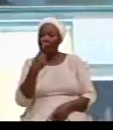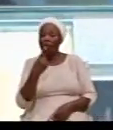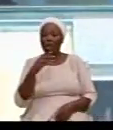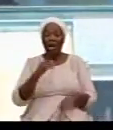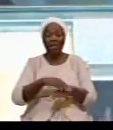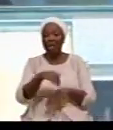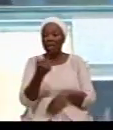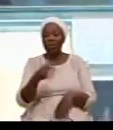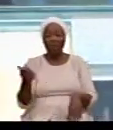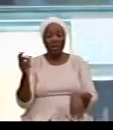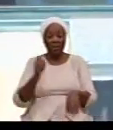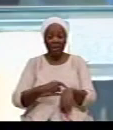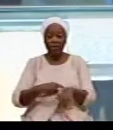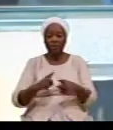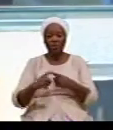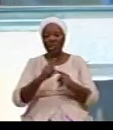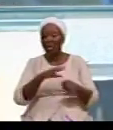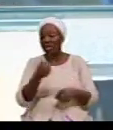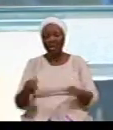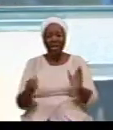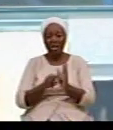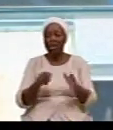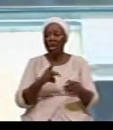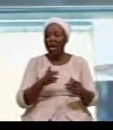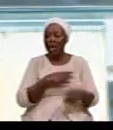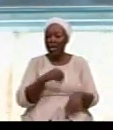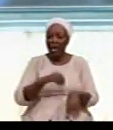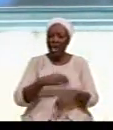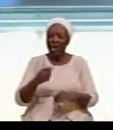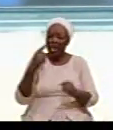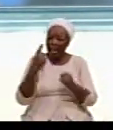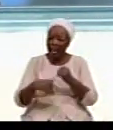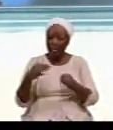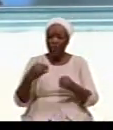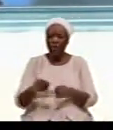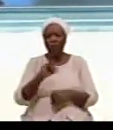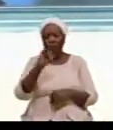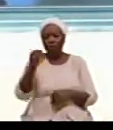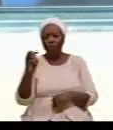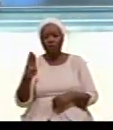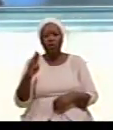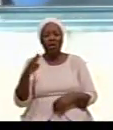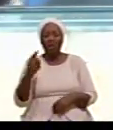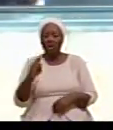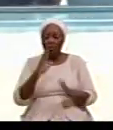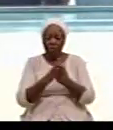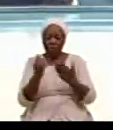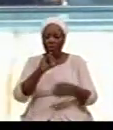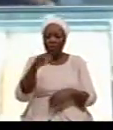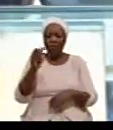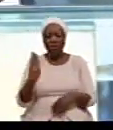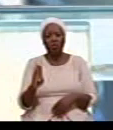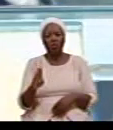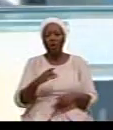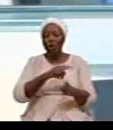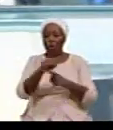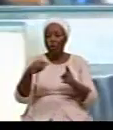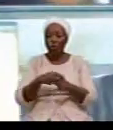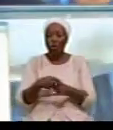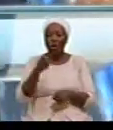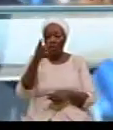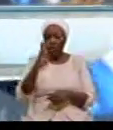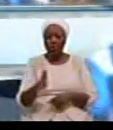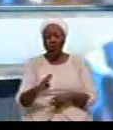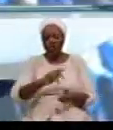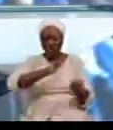say anything negative. And at the end of Job, the book of Job, when God rebuked the